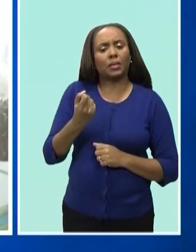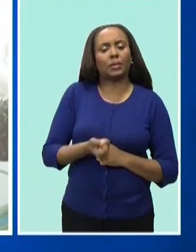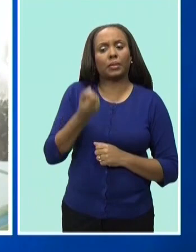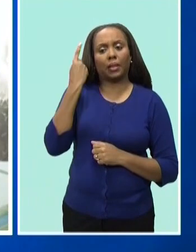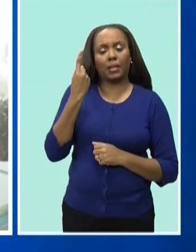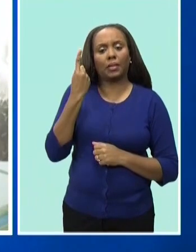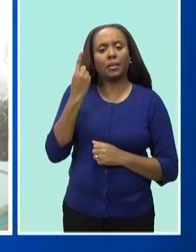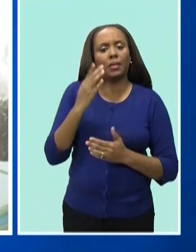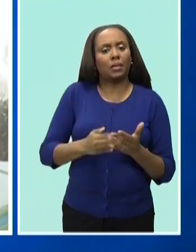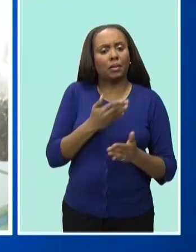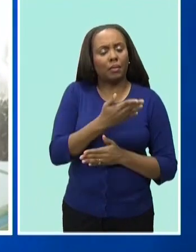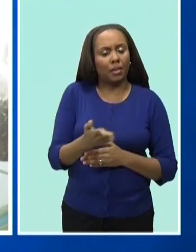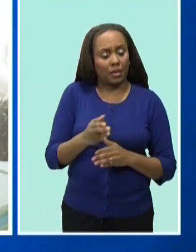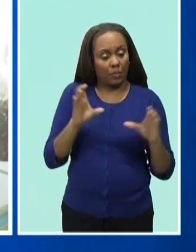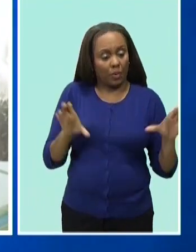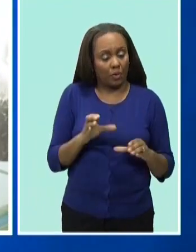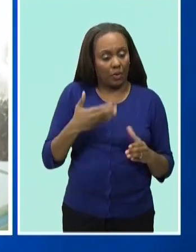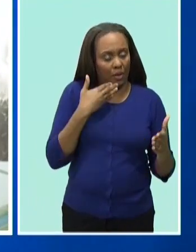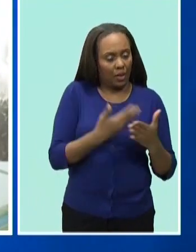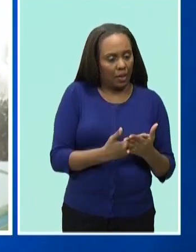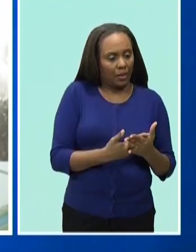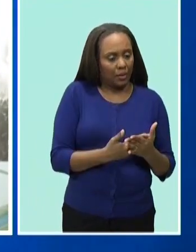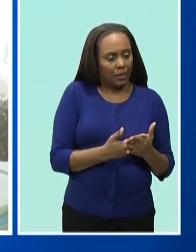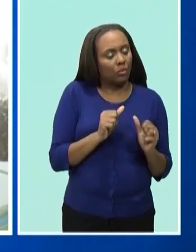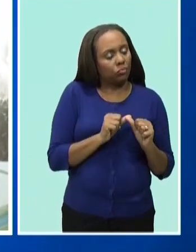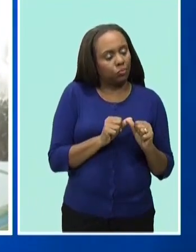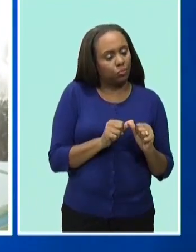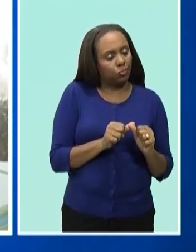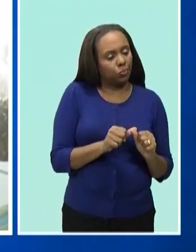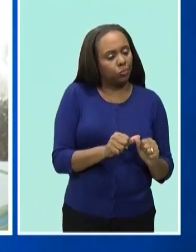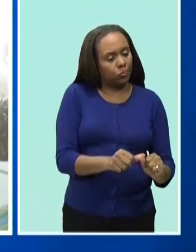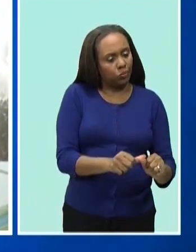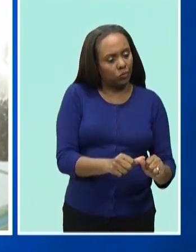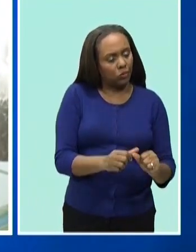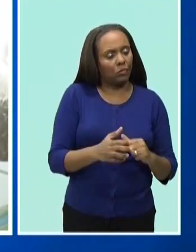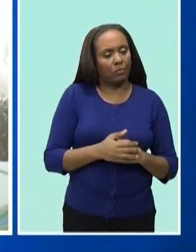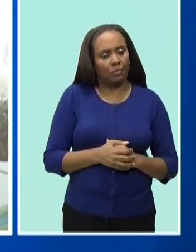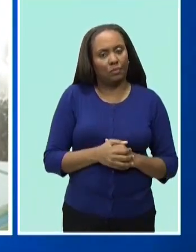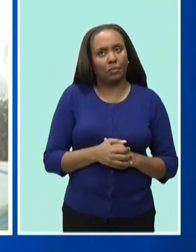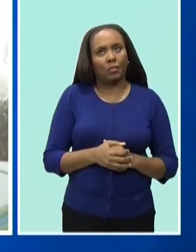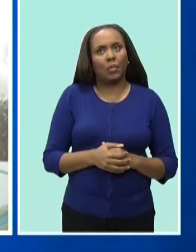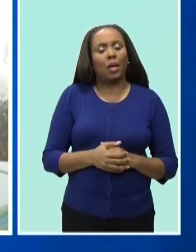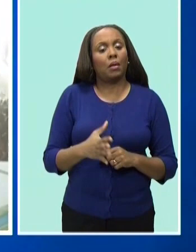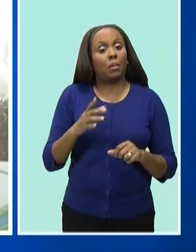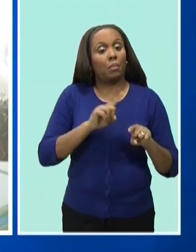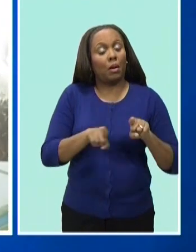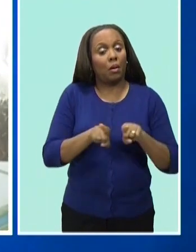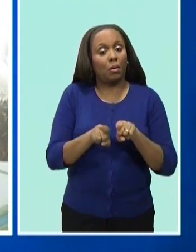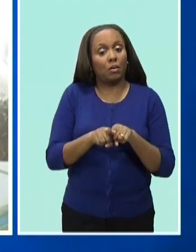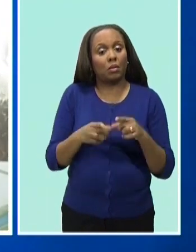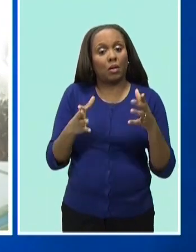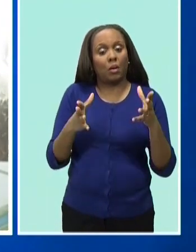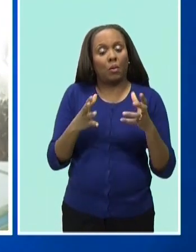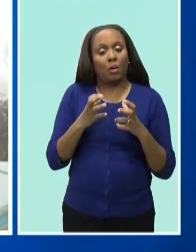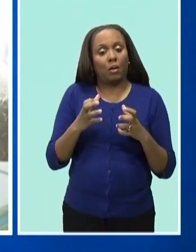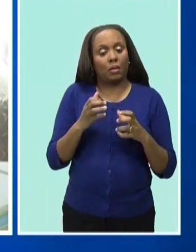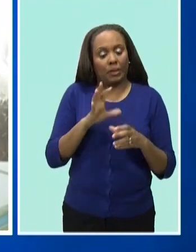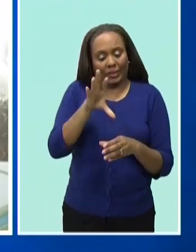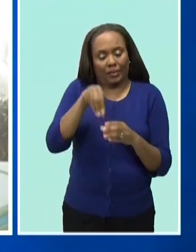that we are already doing well, that it is not just in an informal way, but it become ingrained in our